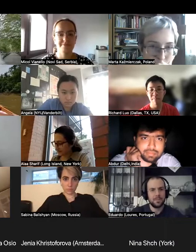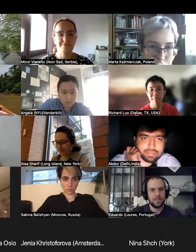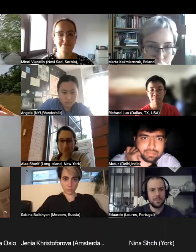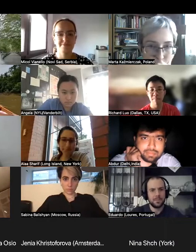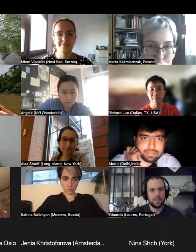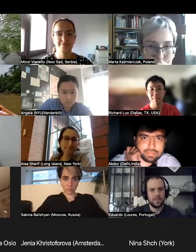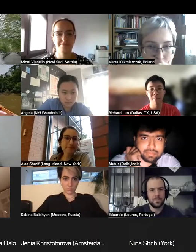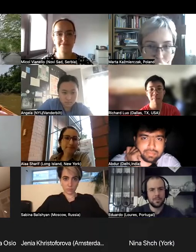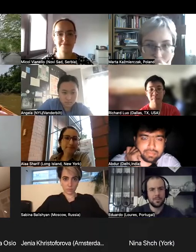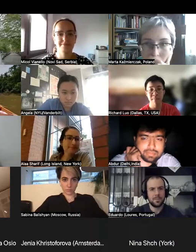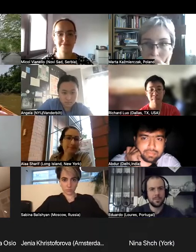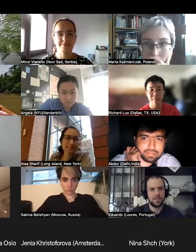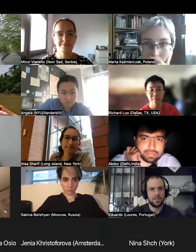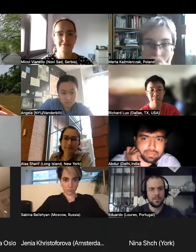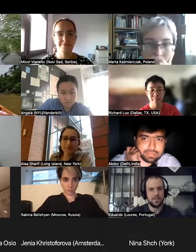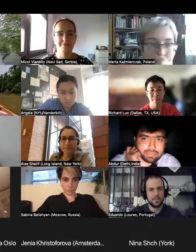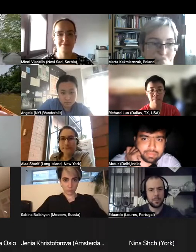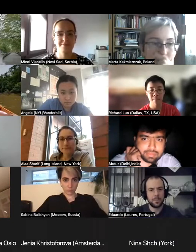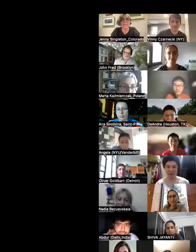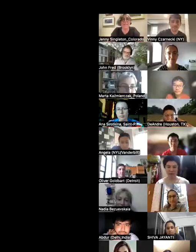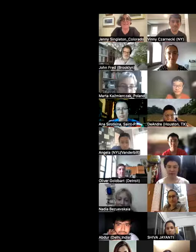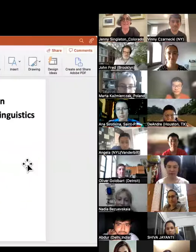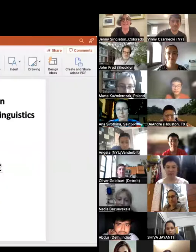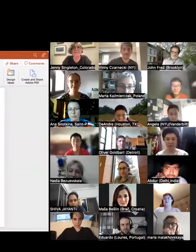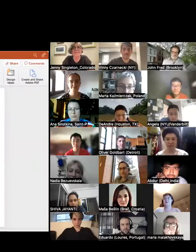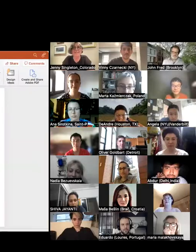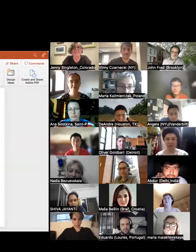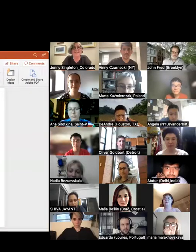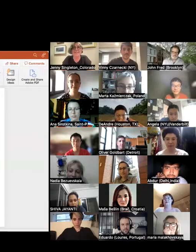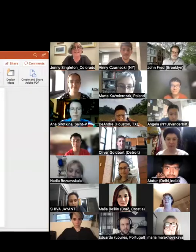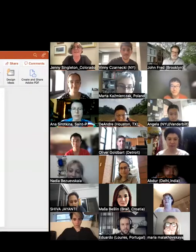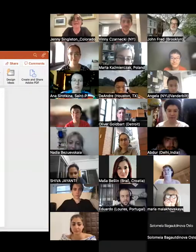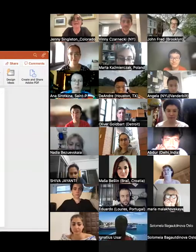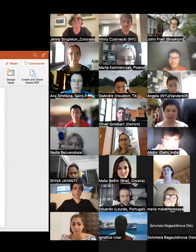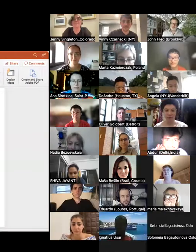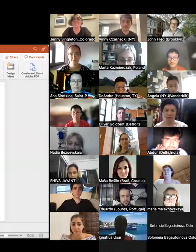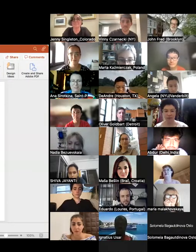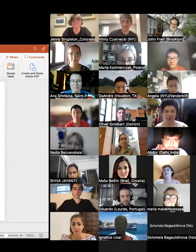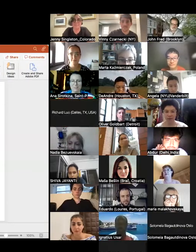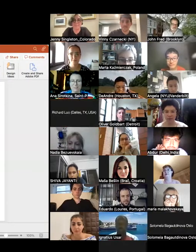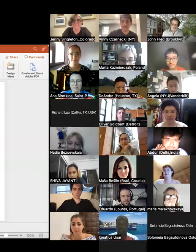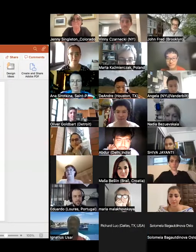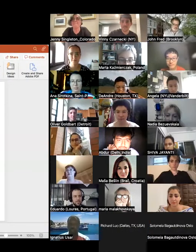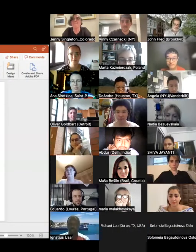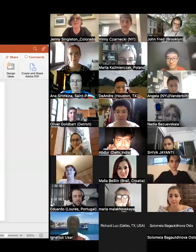and hopefully that will work properly. How